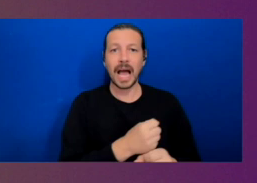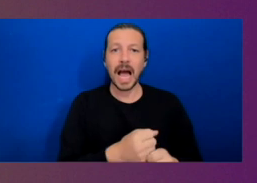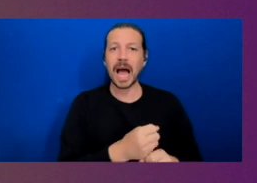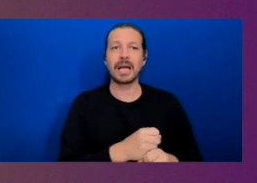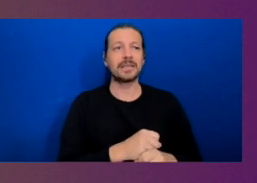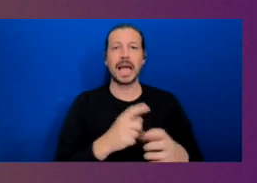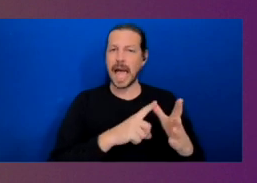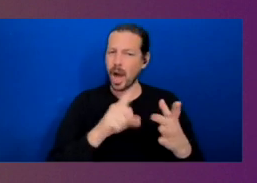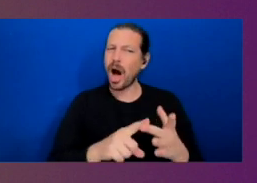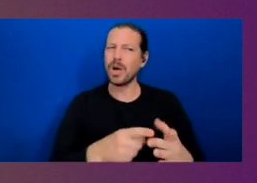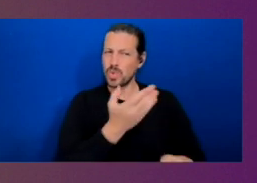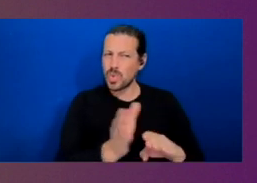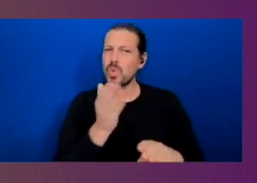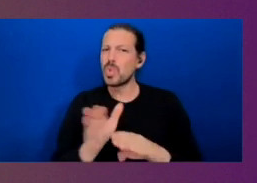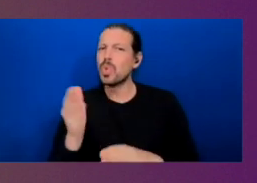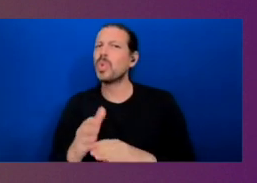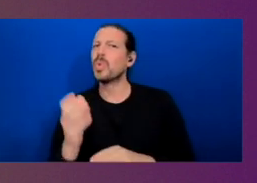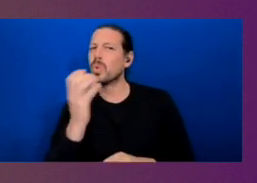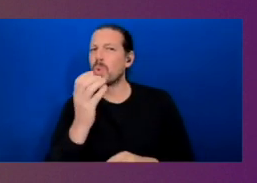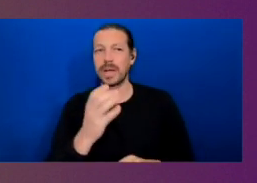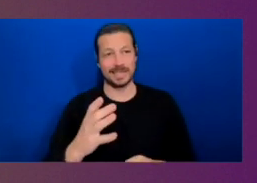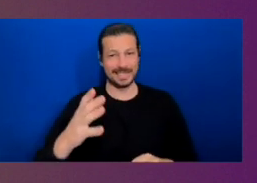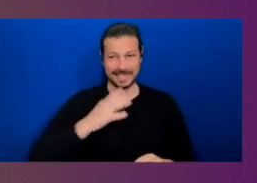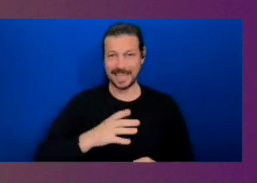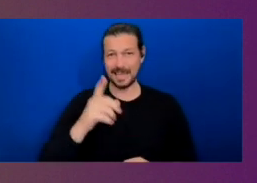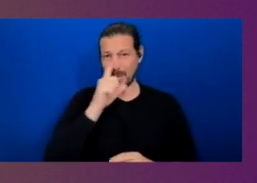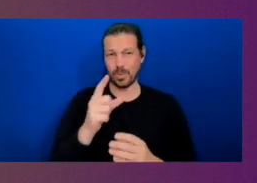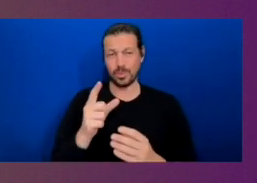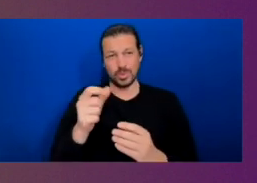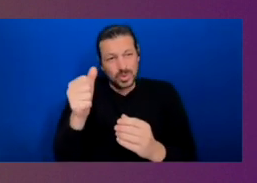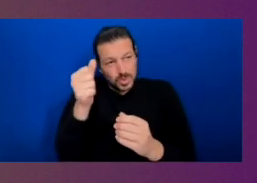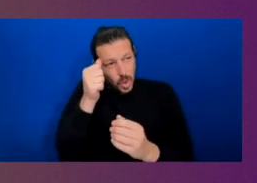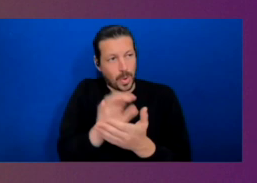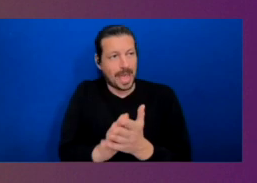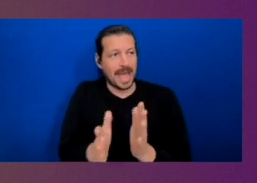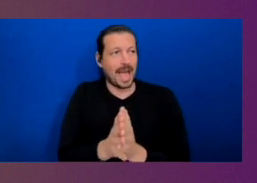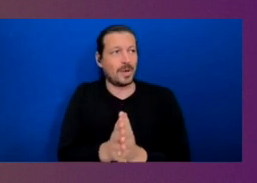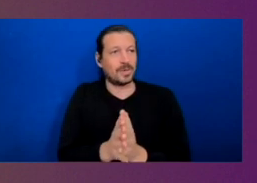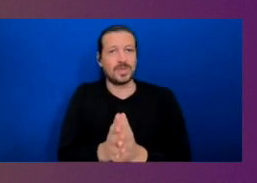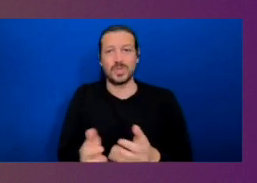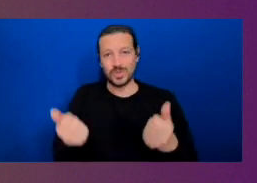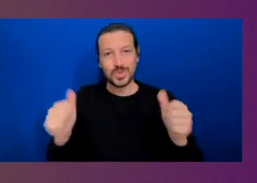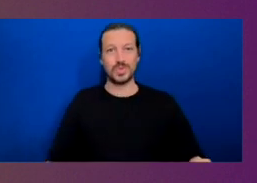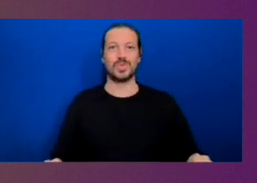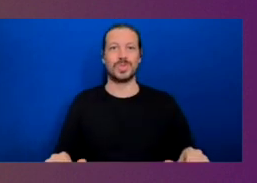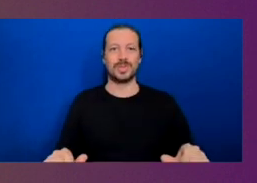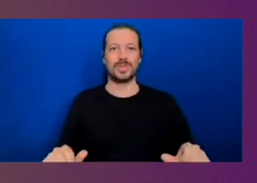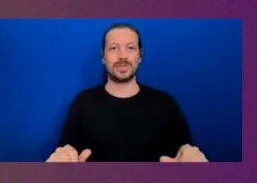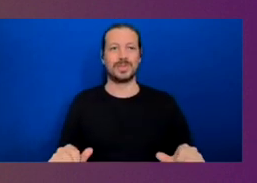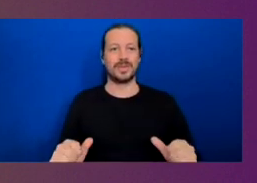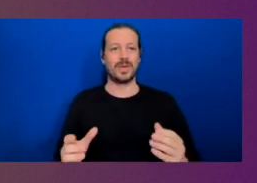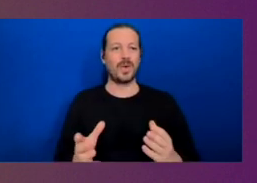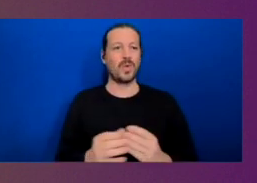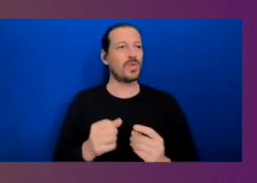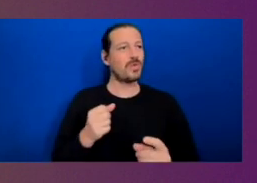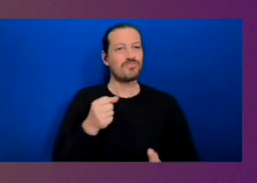new spaces that things are happening. You need solution experts that know how to use these tools in a really powerful way